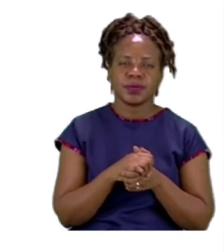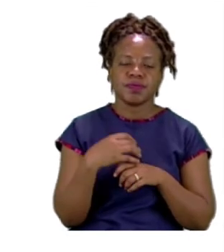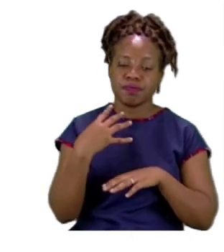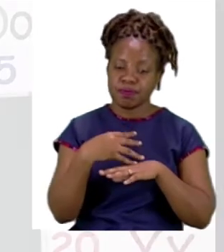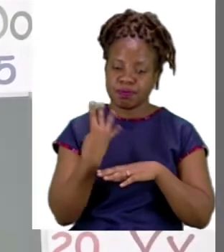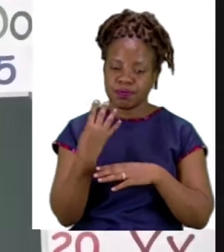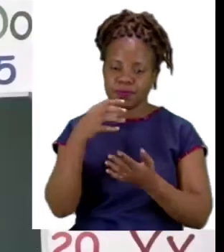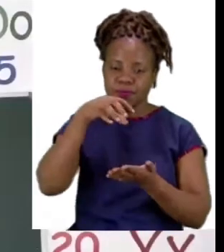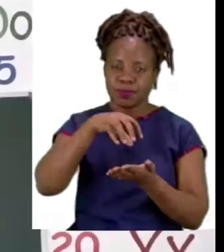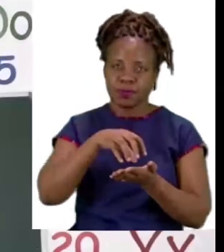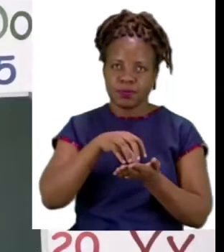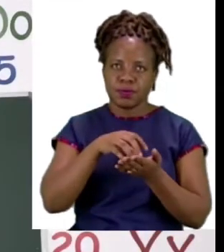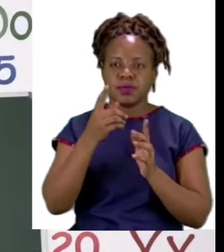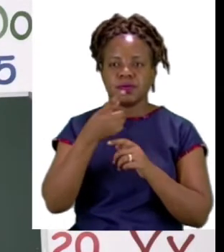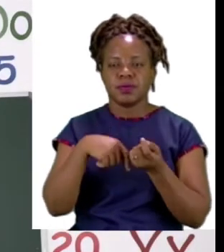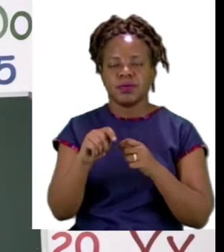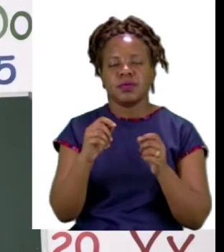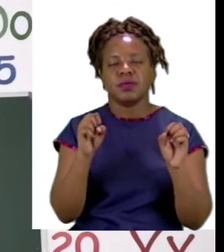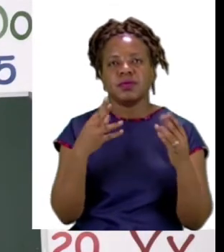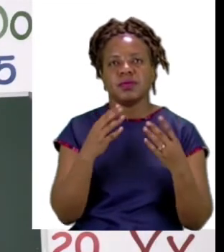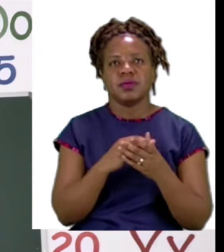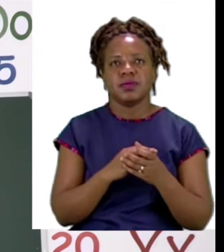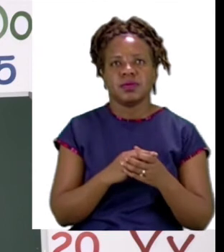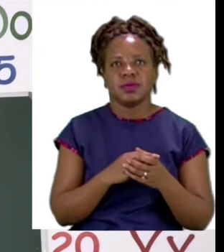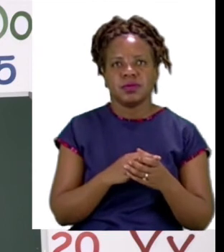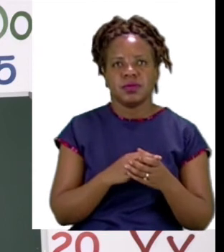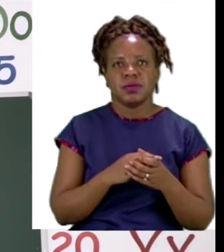take a look at the board. Now we know that there are